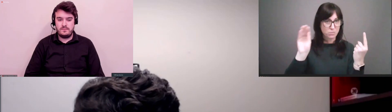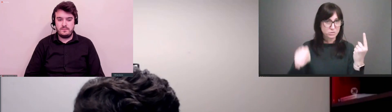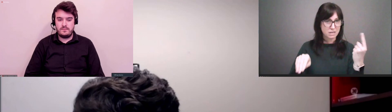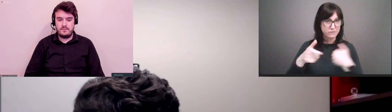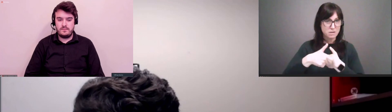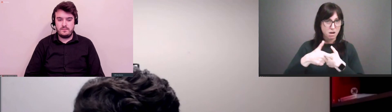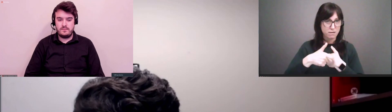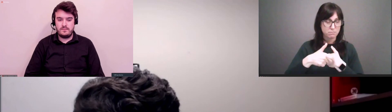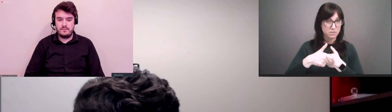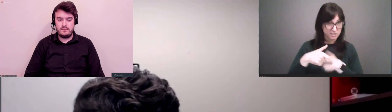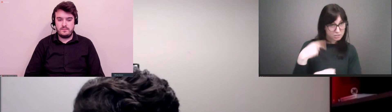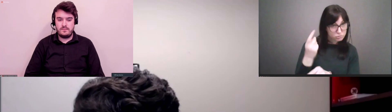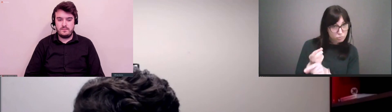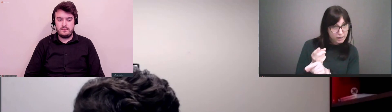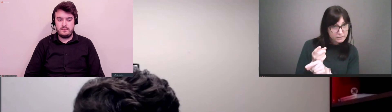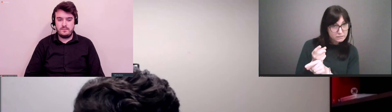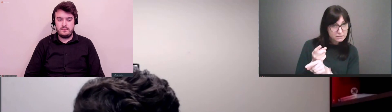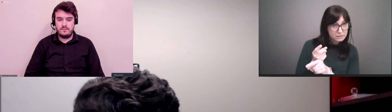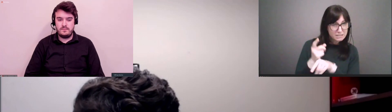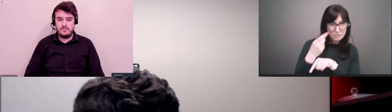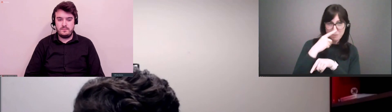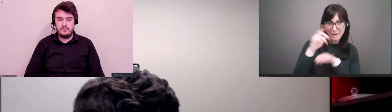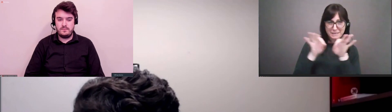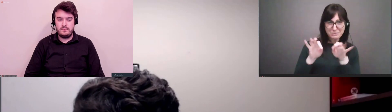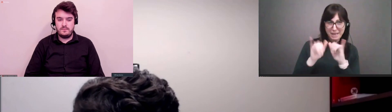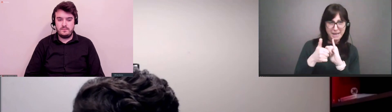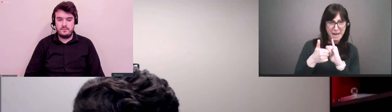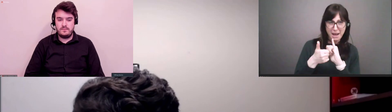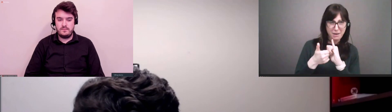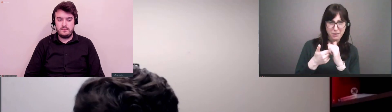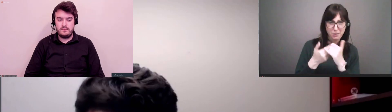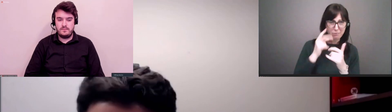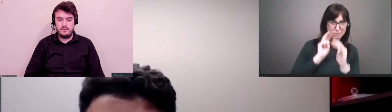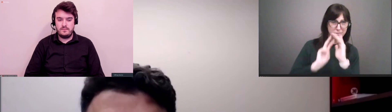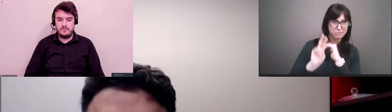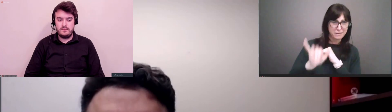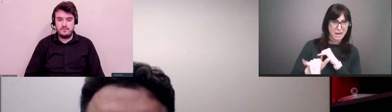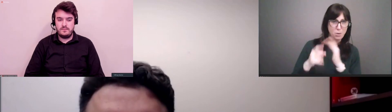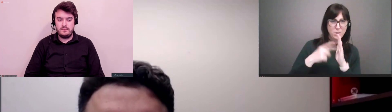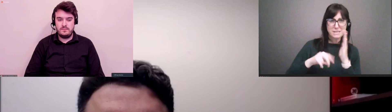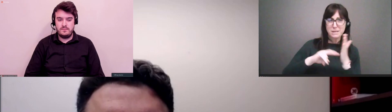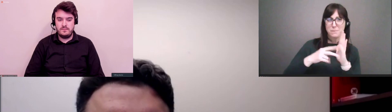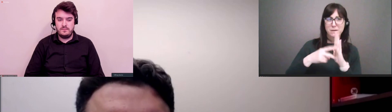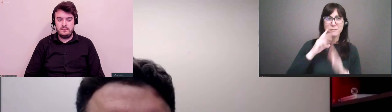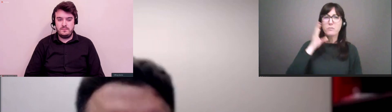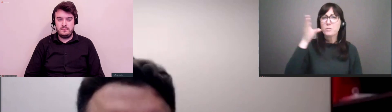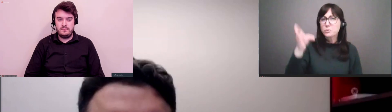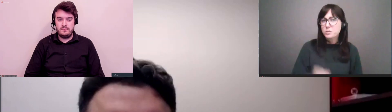you explain how the parameters of that work and what that means in the long run?